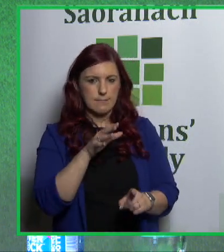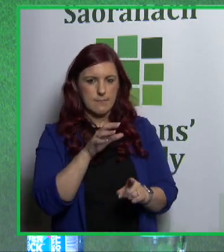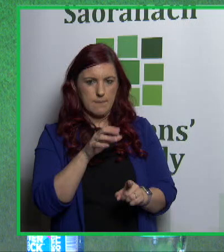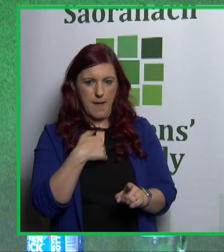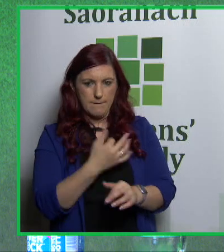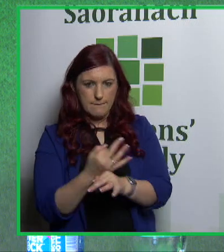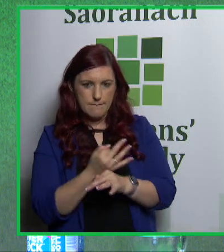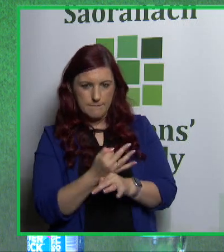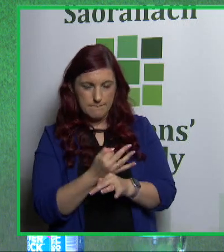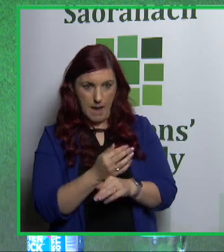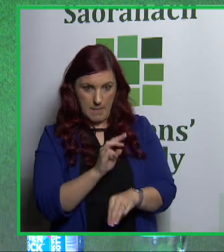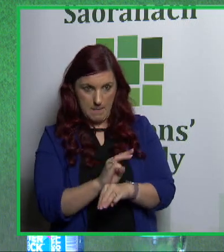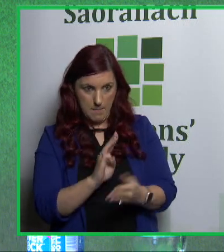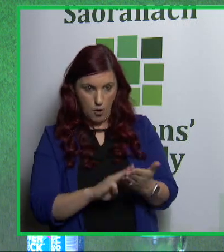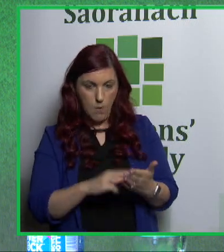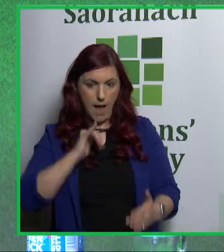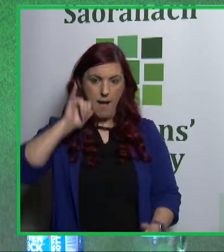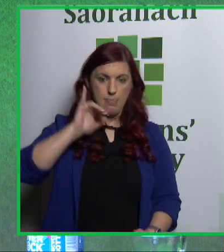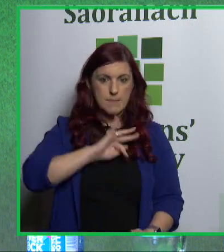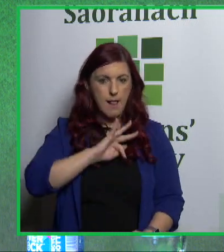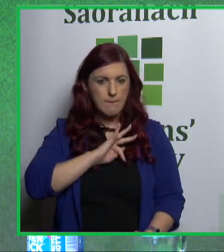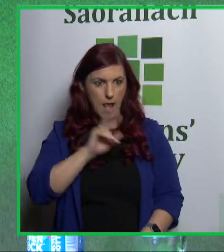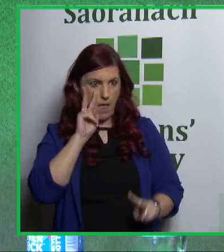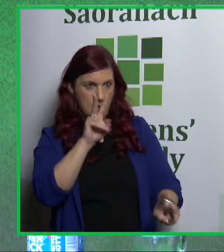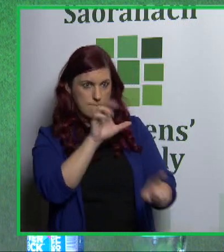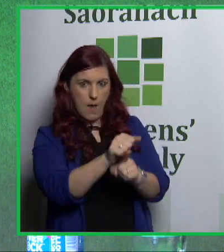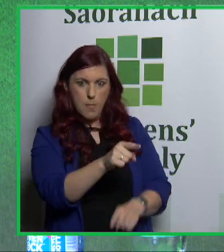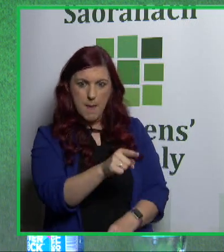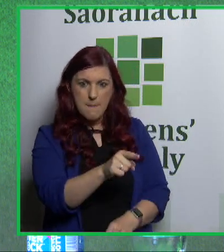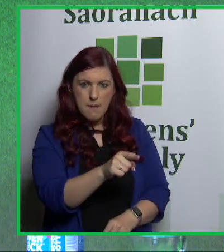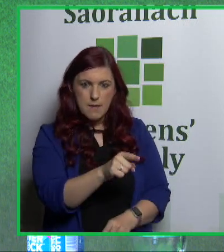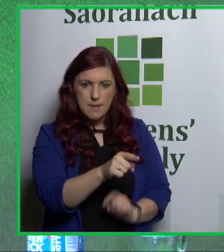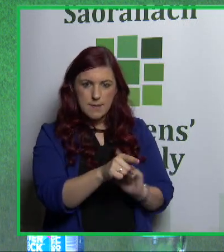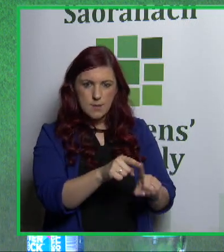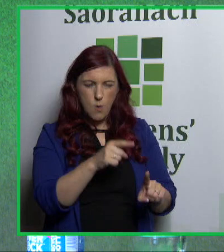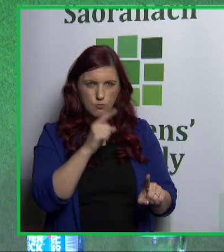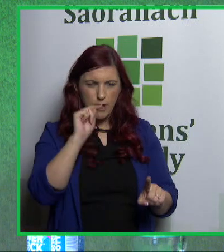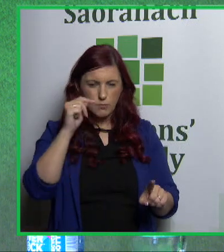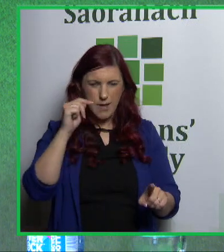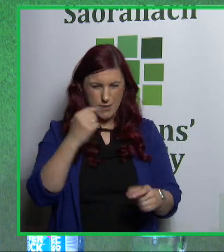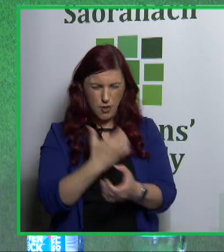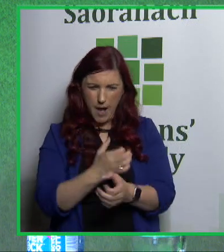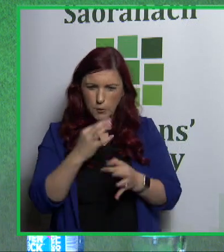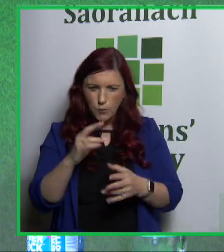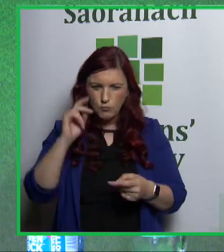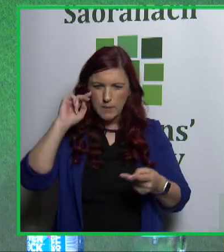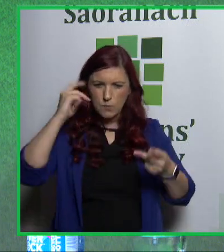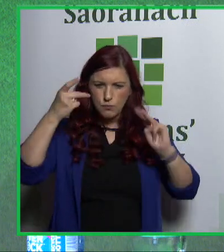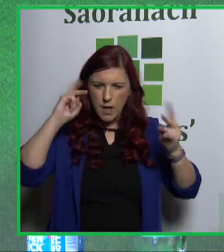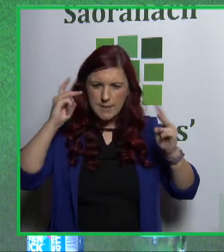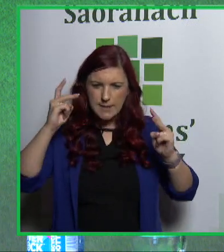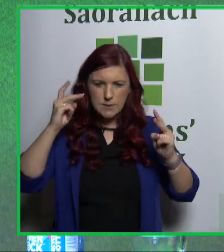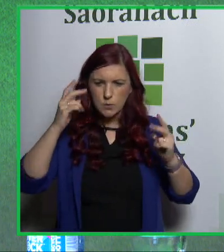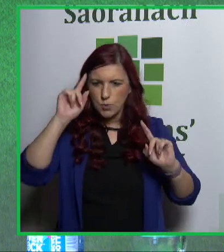hanging, and I was trying to, obviously as a child you're trying to process that and you don't know really kind of what it